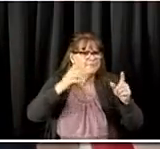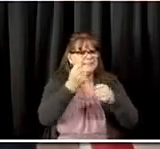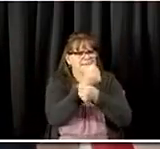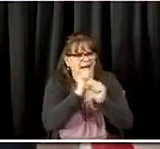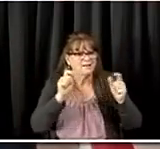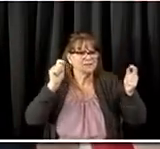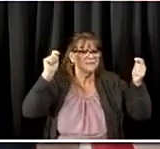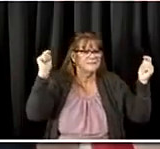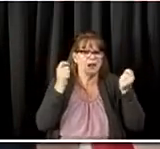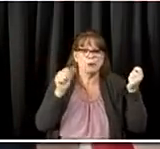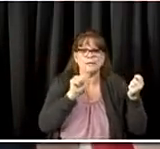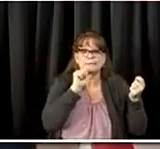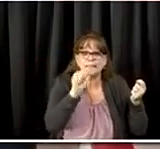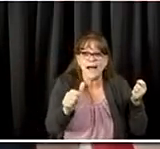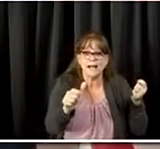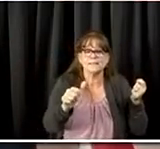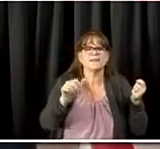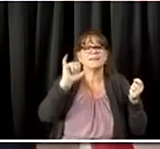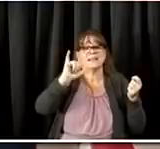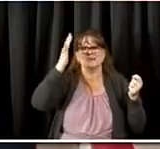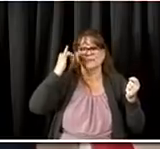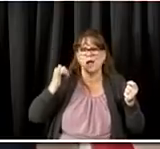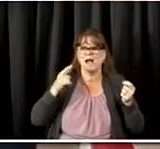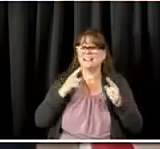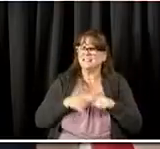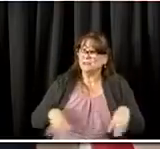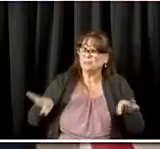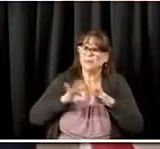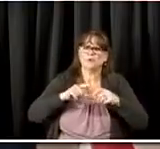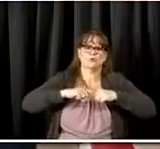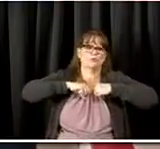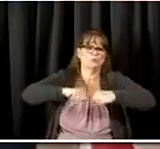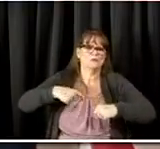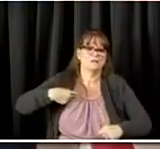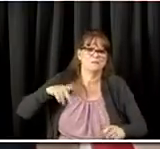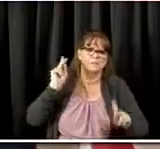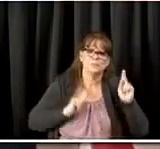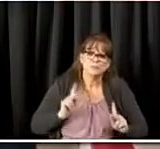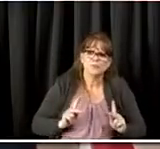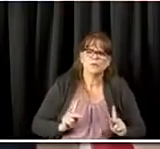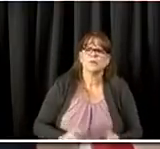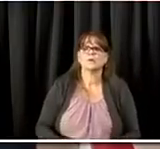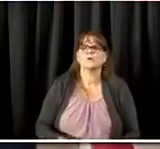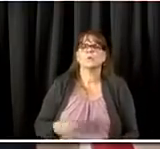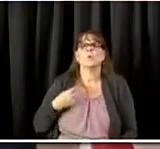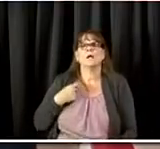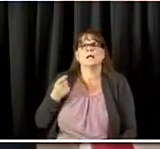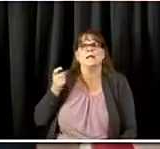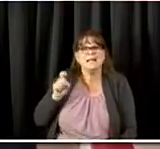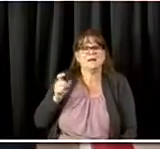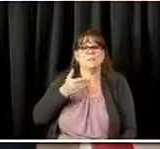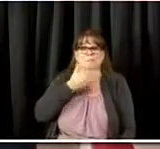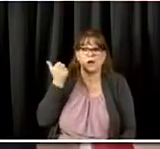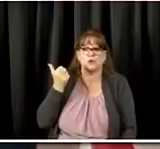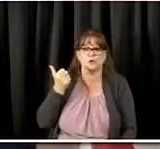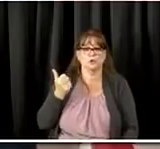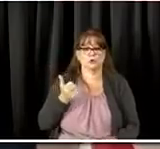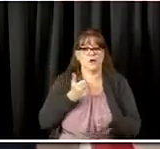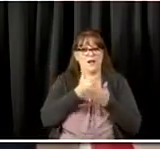in a way that will save lives. America should do better on the economic response. The first round, I give us an A